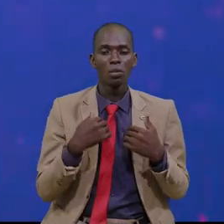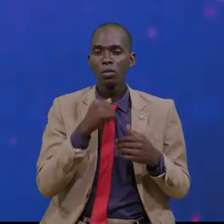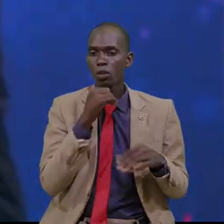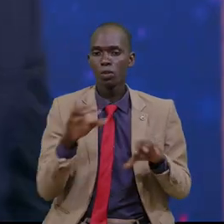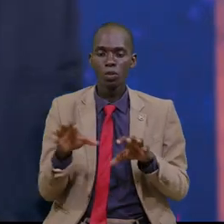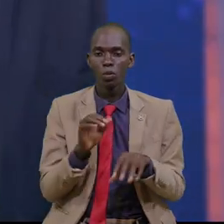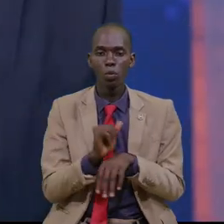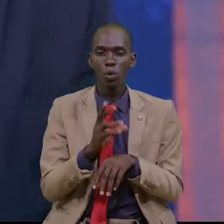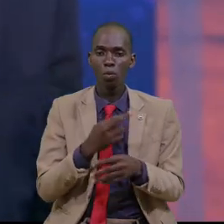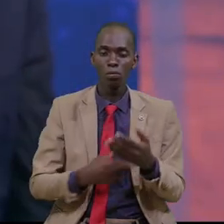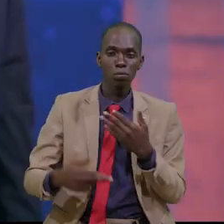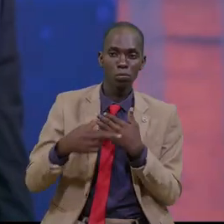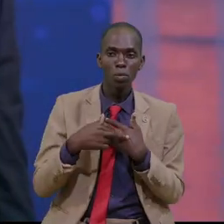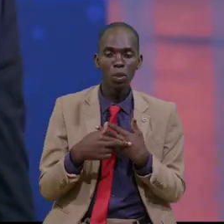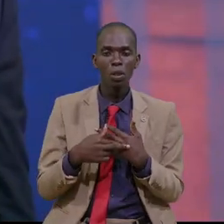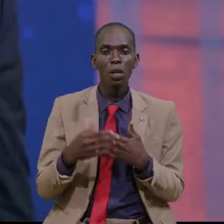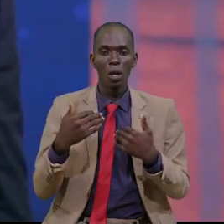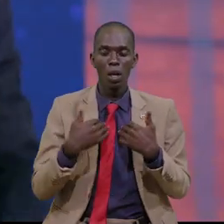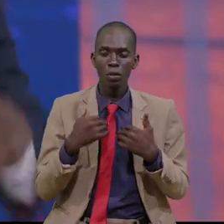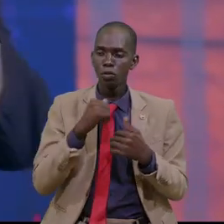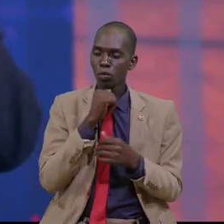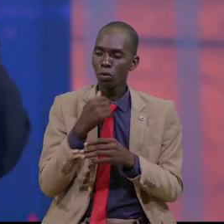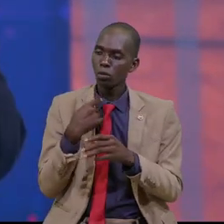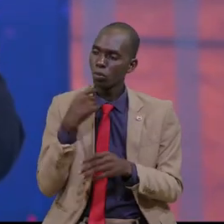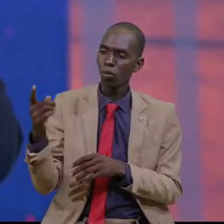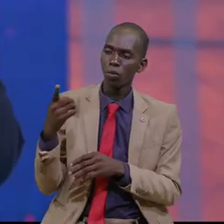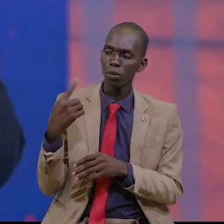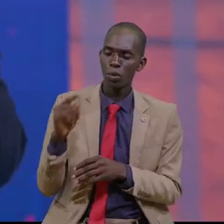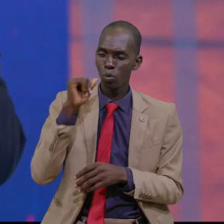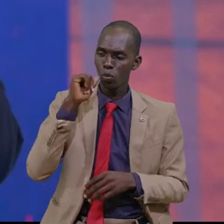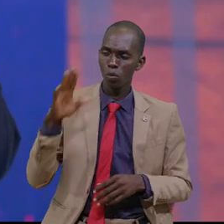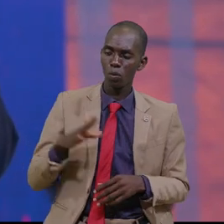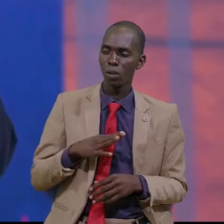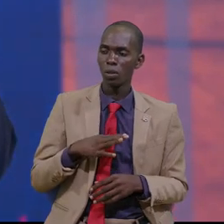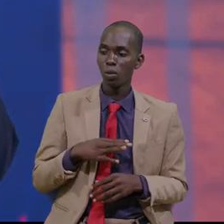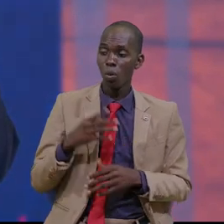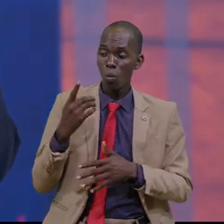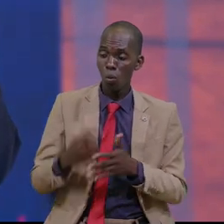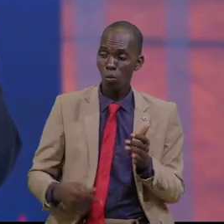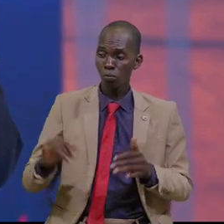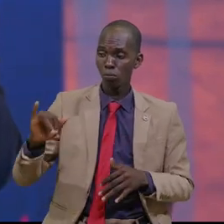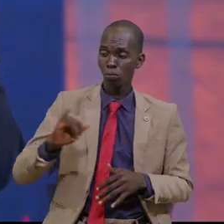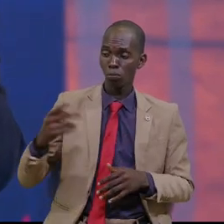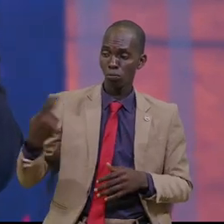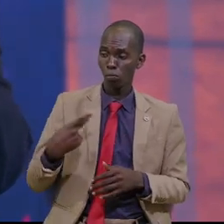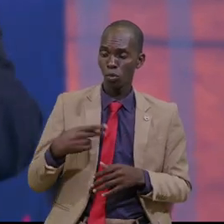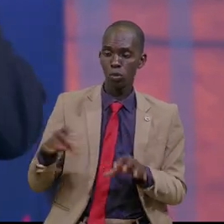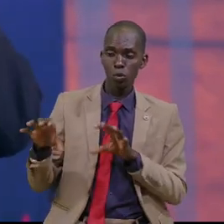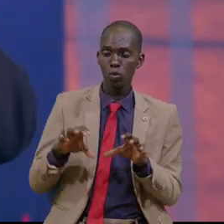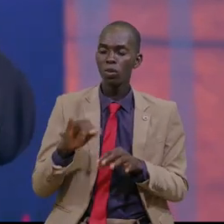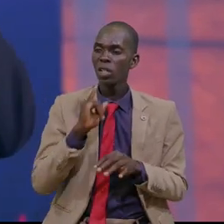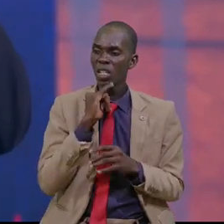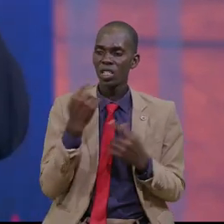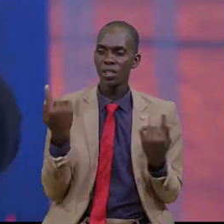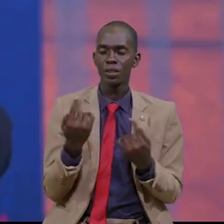not told that lady point blank what we're doing is sinful.